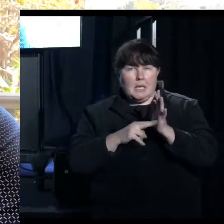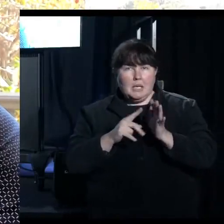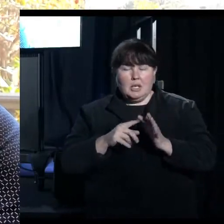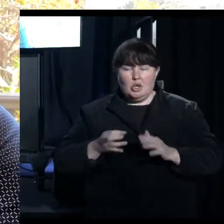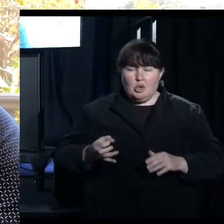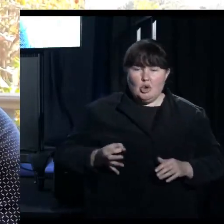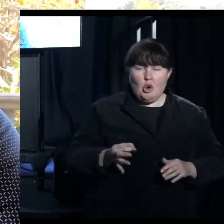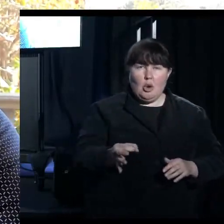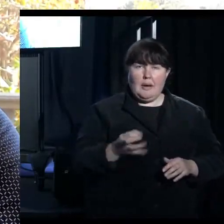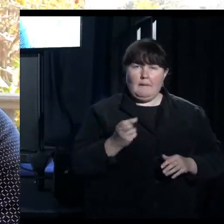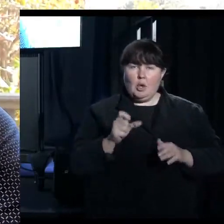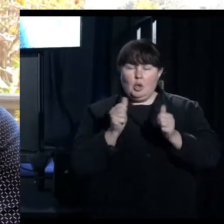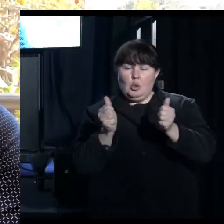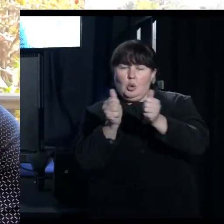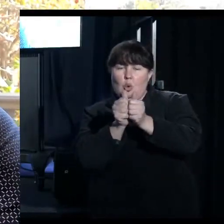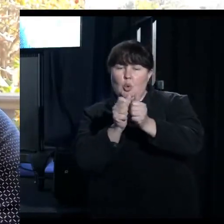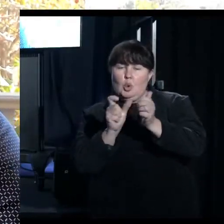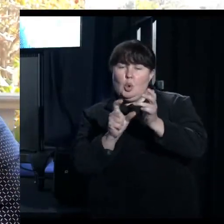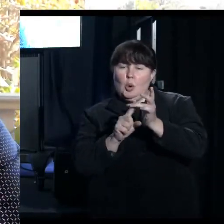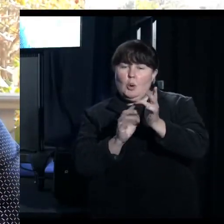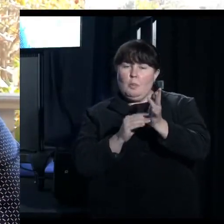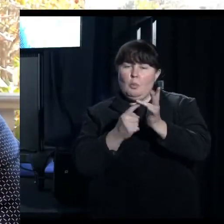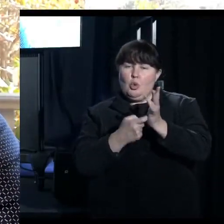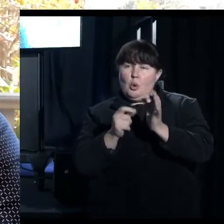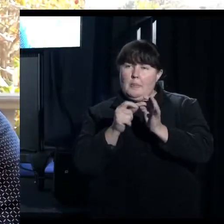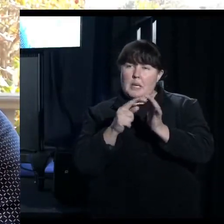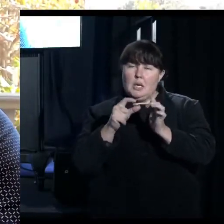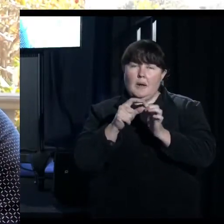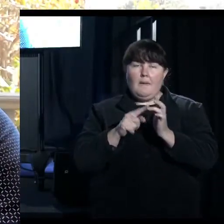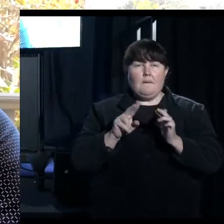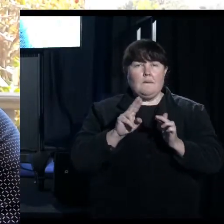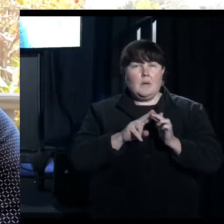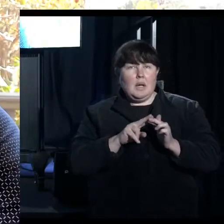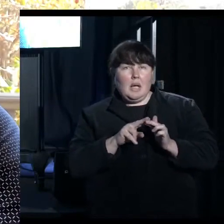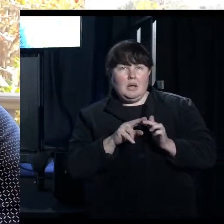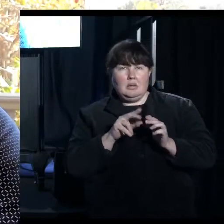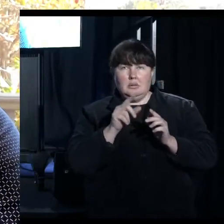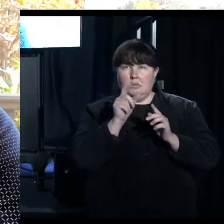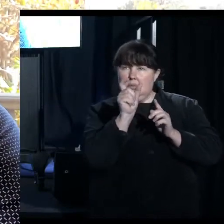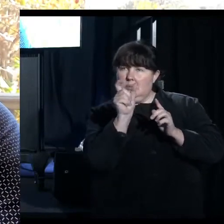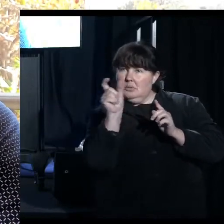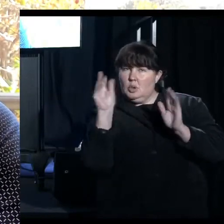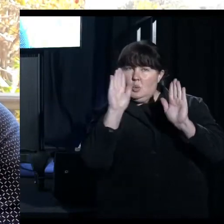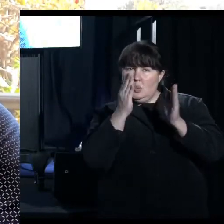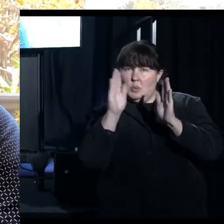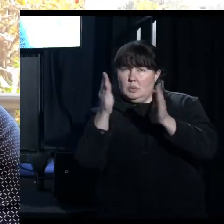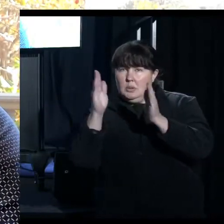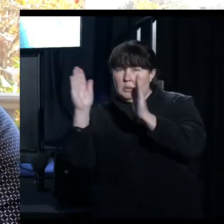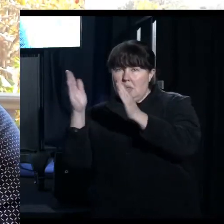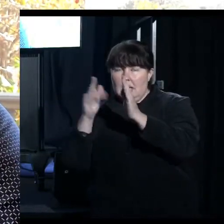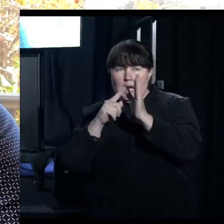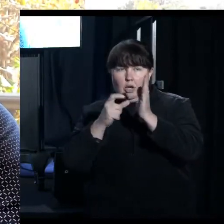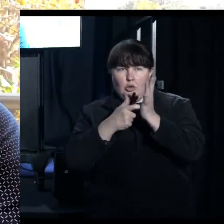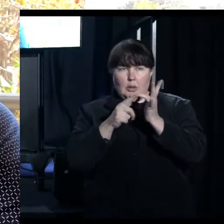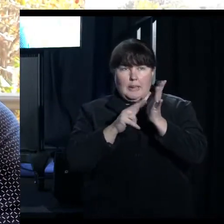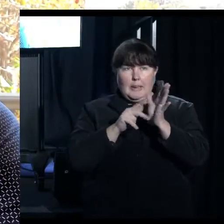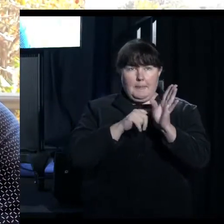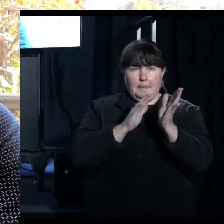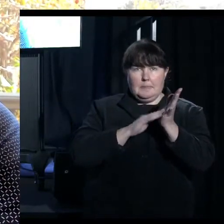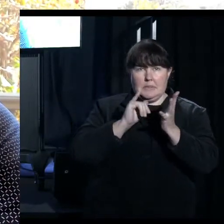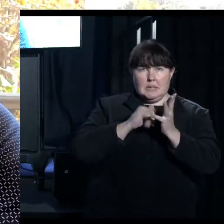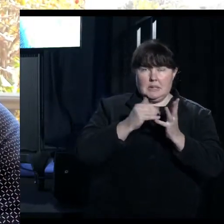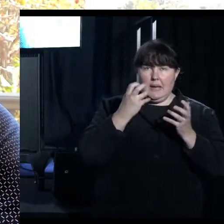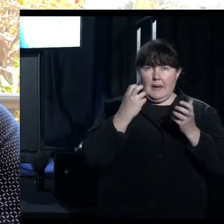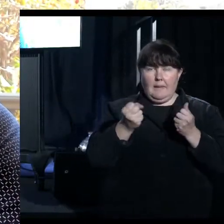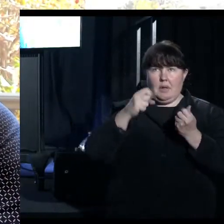of circular lights, an upset of skins, a troubling of neighbours, a clown of happiness, a drool of prescriptions, a boil of